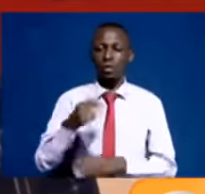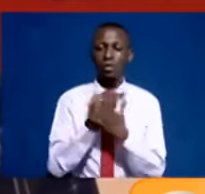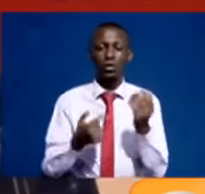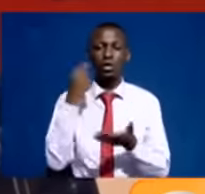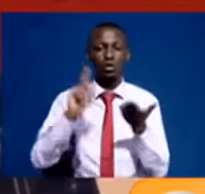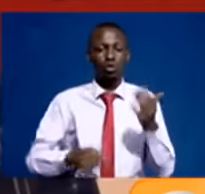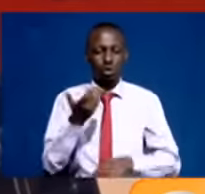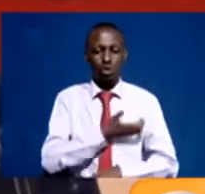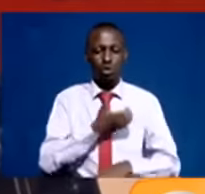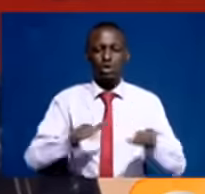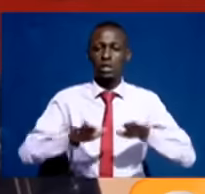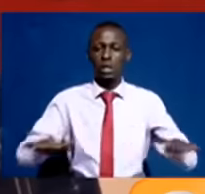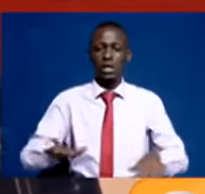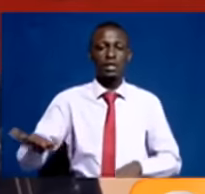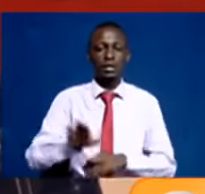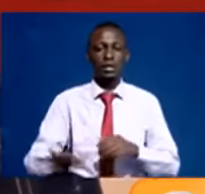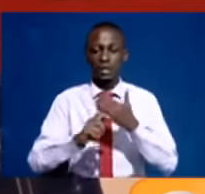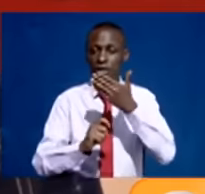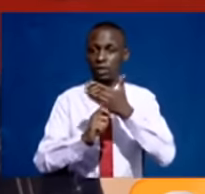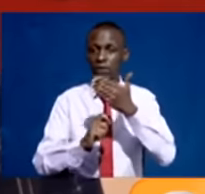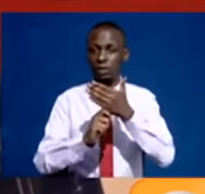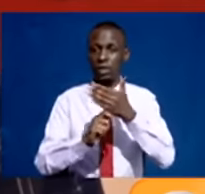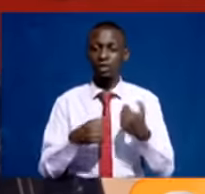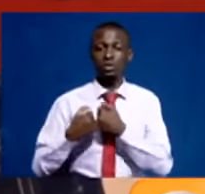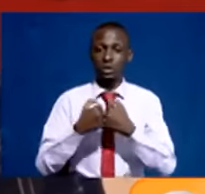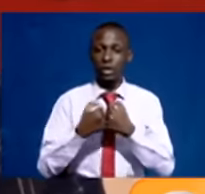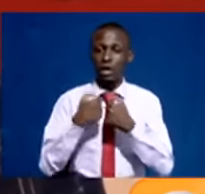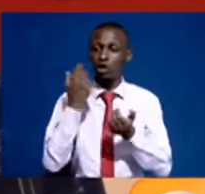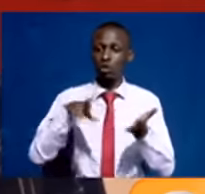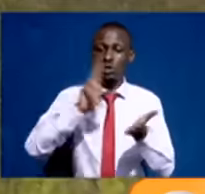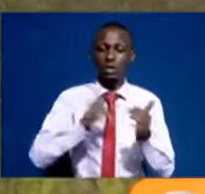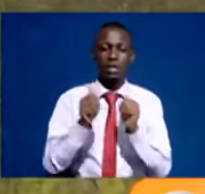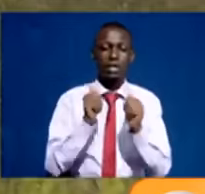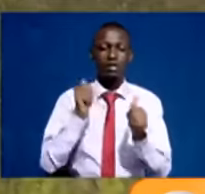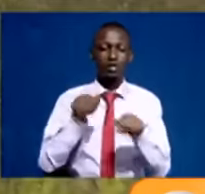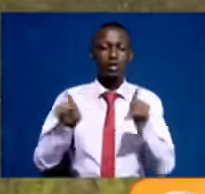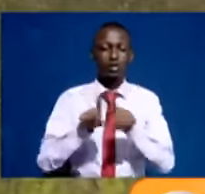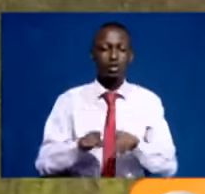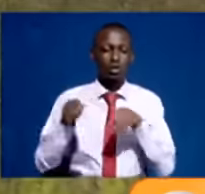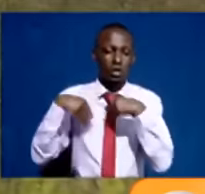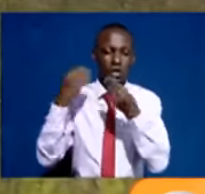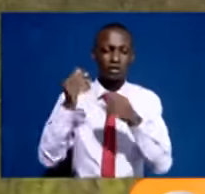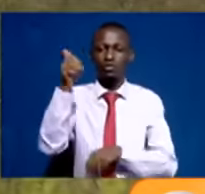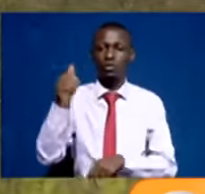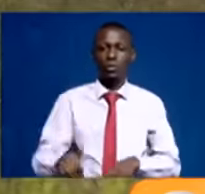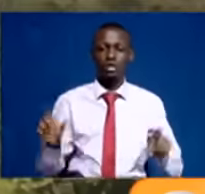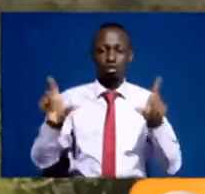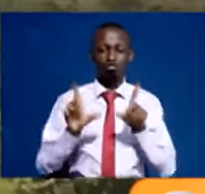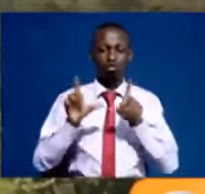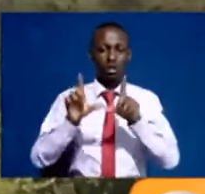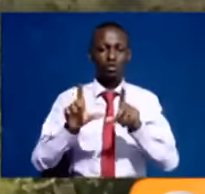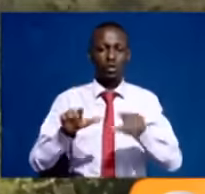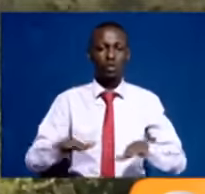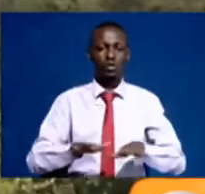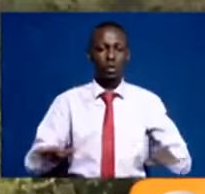of land in Taveta. They are challenging the registrar's refusal and delay in granting them the certificate over the said piece